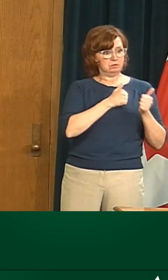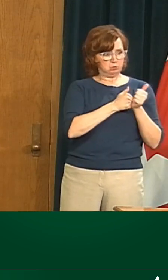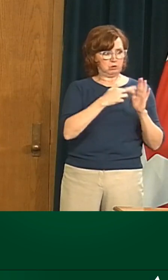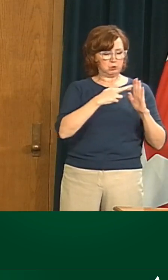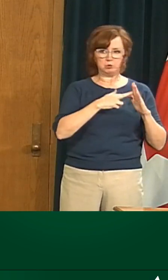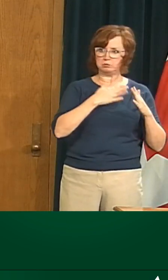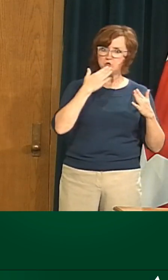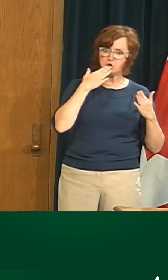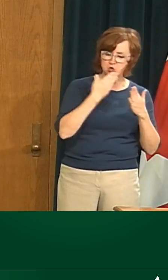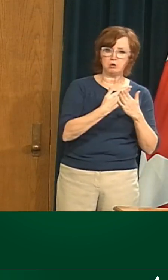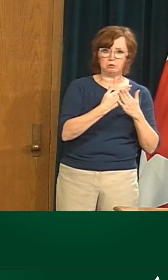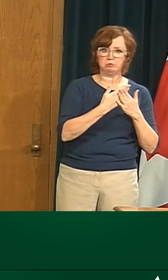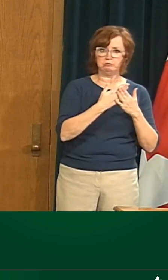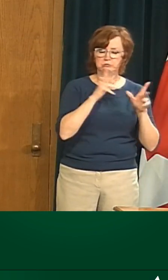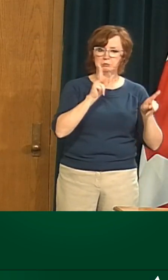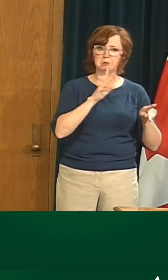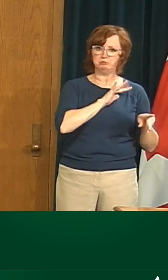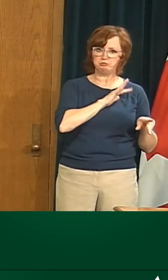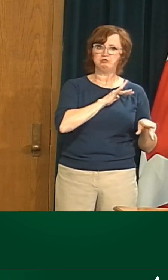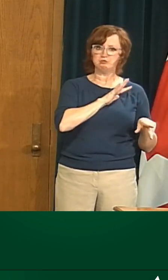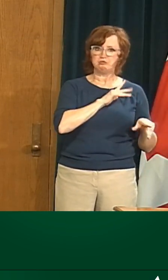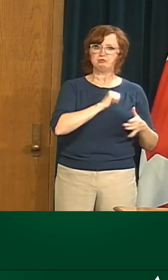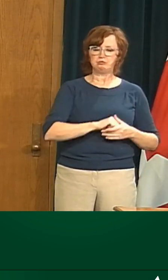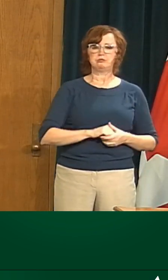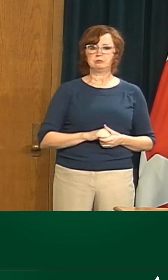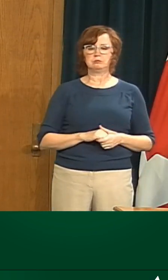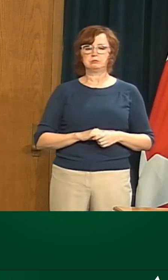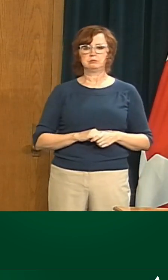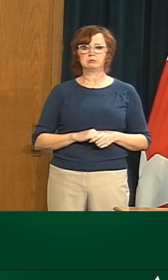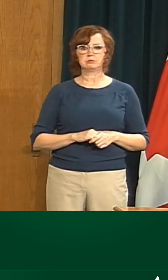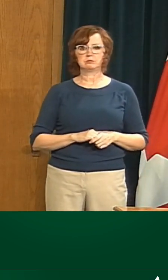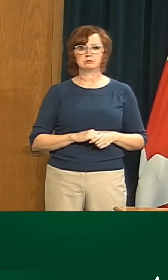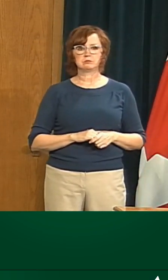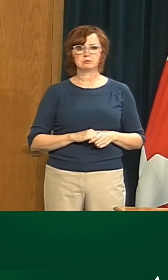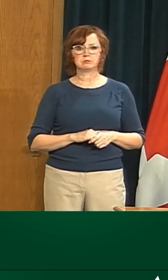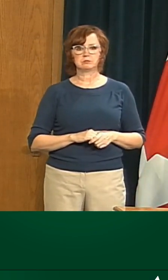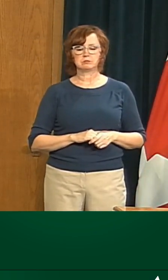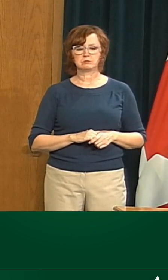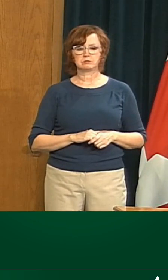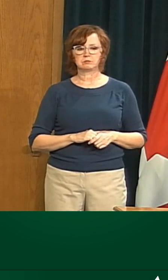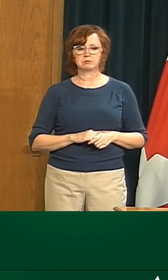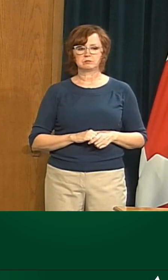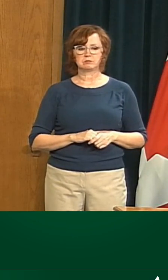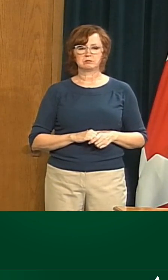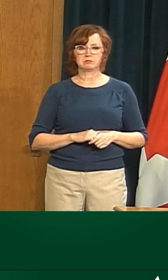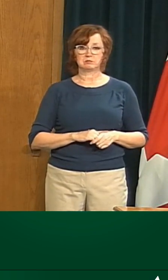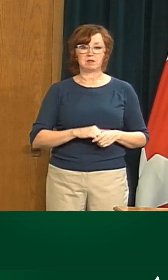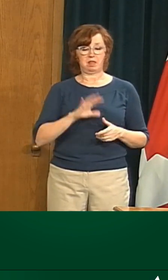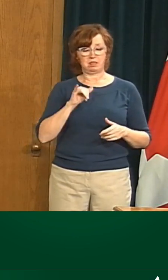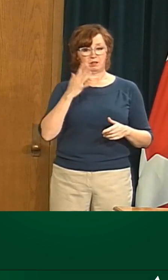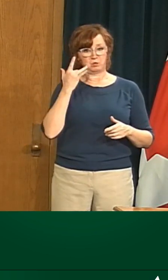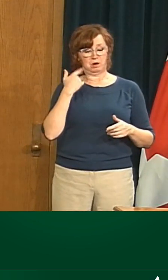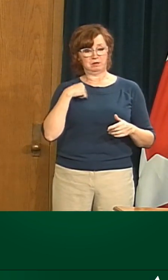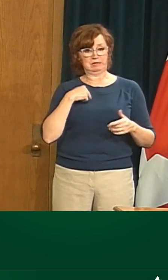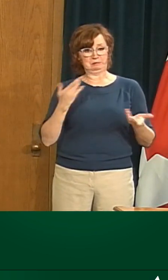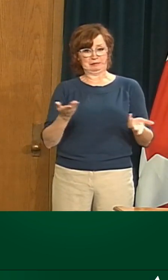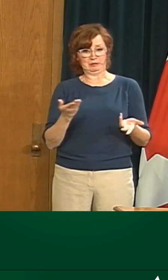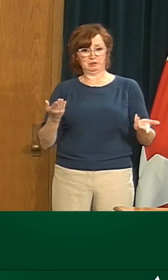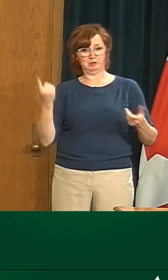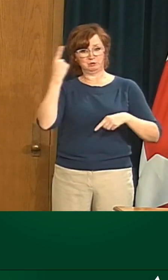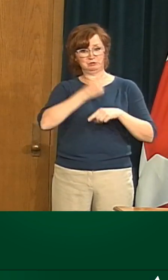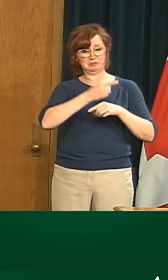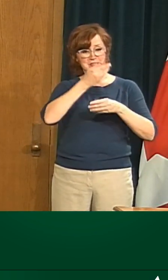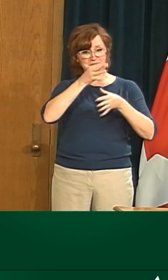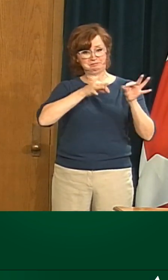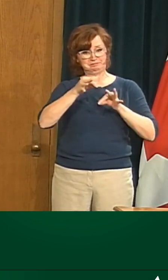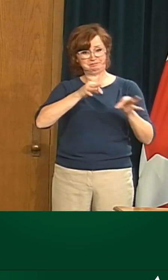is the largest reason why we are able to have this conversation that we are today. As we allow more